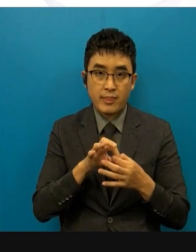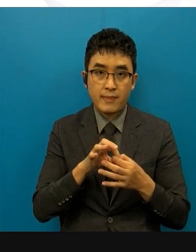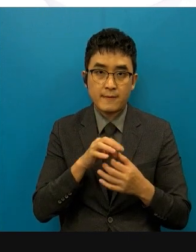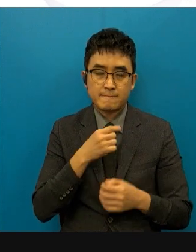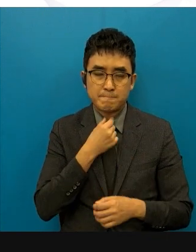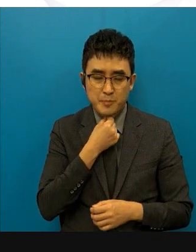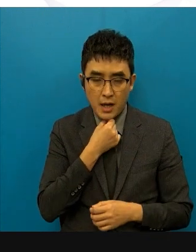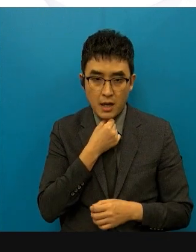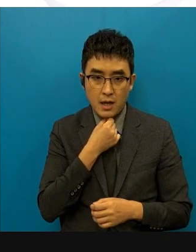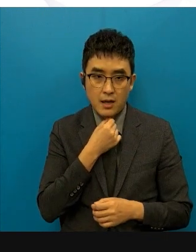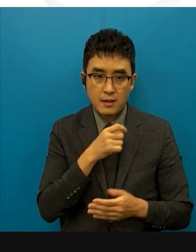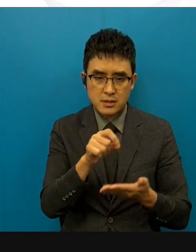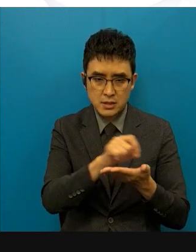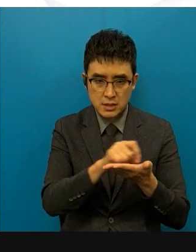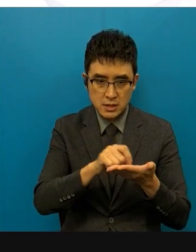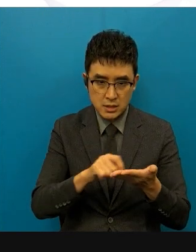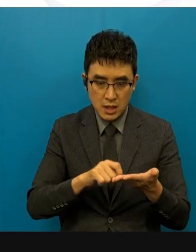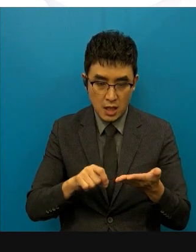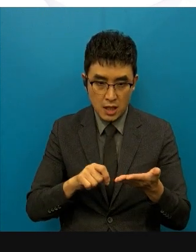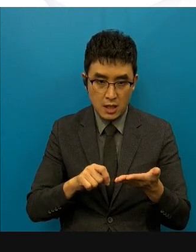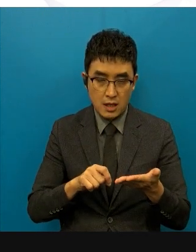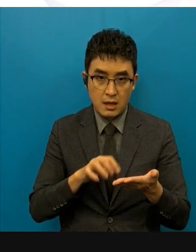in period of